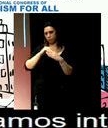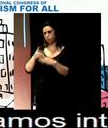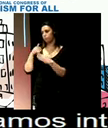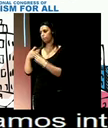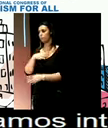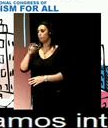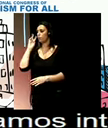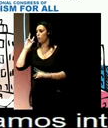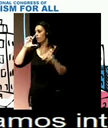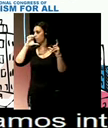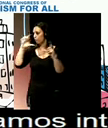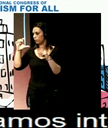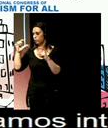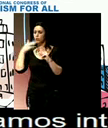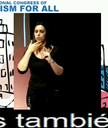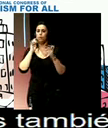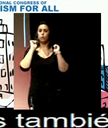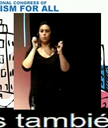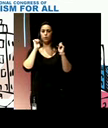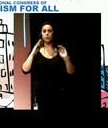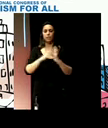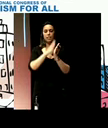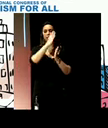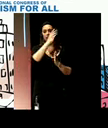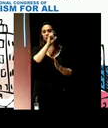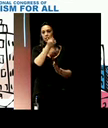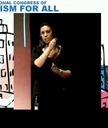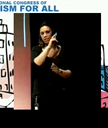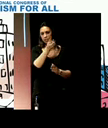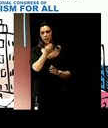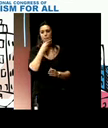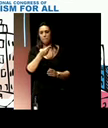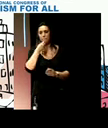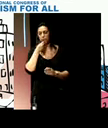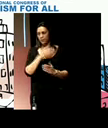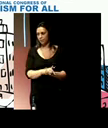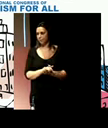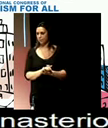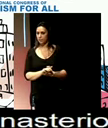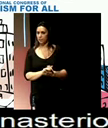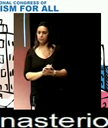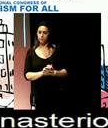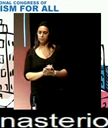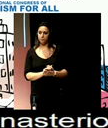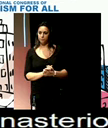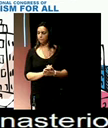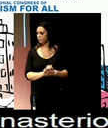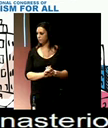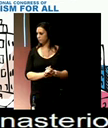Santa Clara Velha Monastery. Here there are some photos here, materials to be touched, and it's a